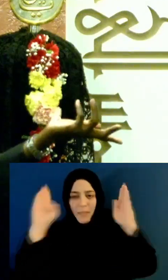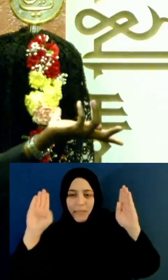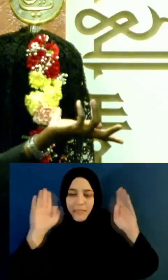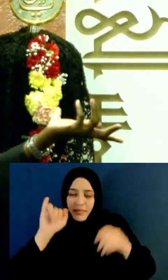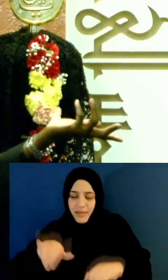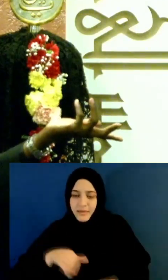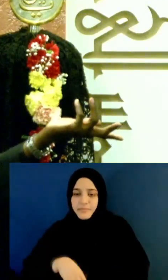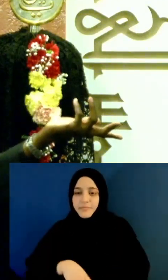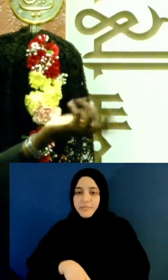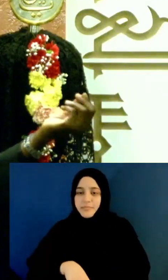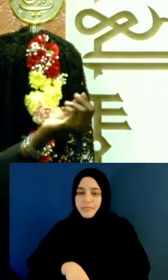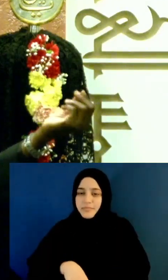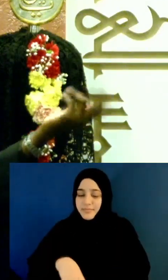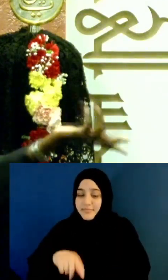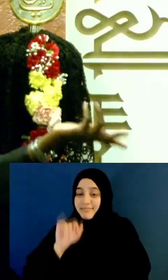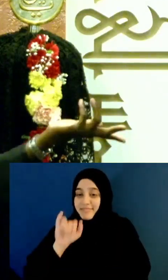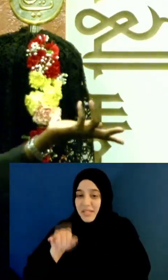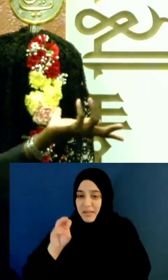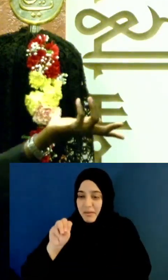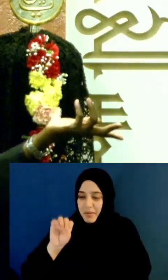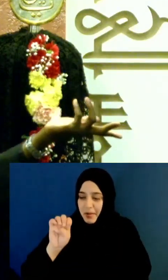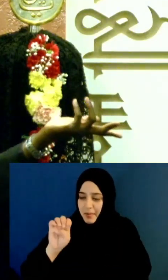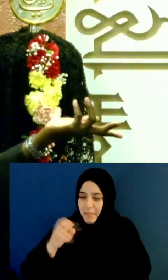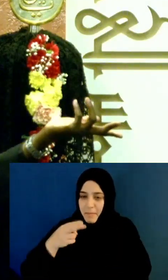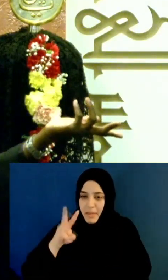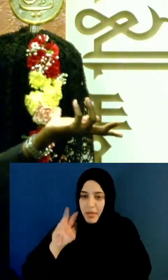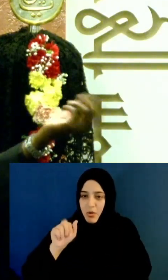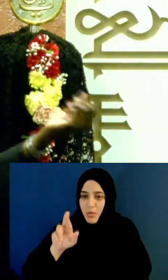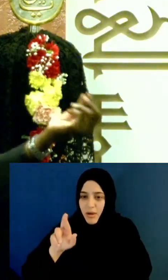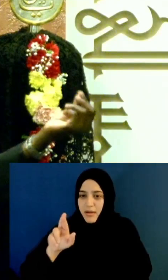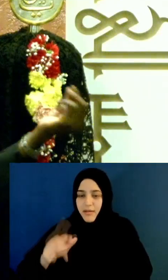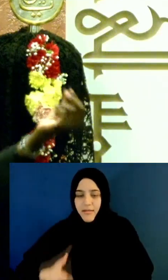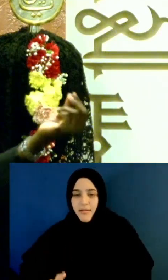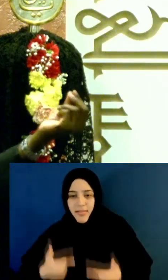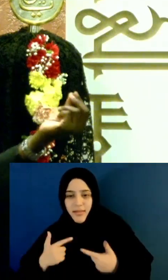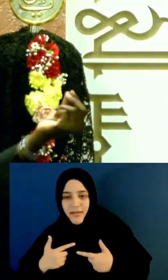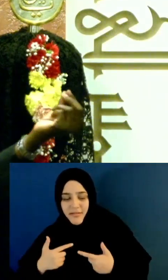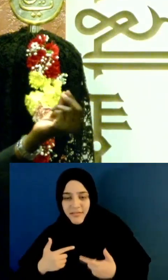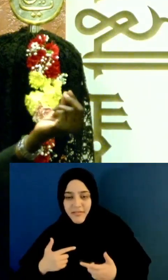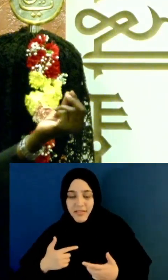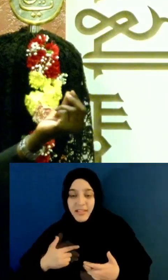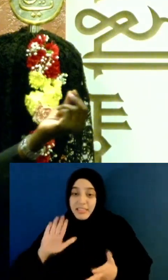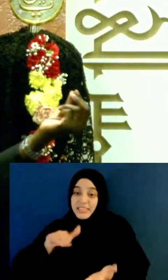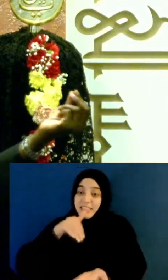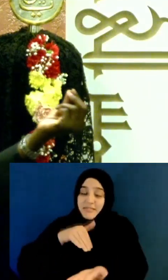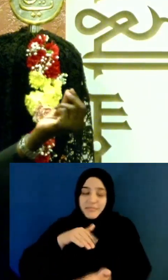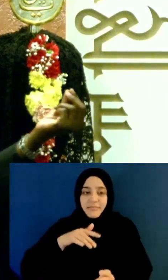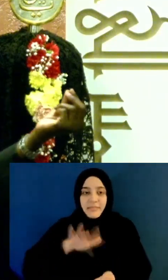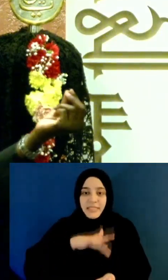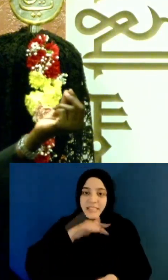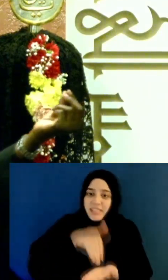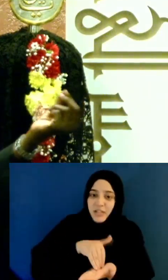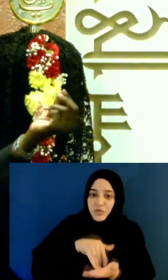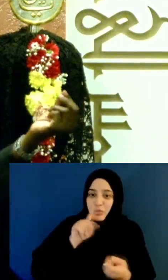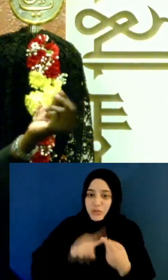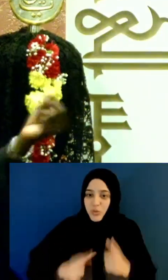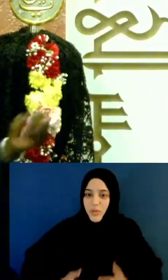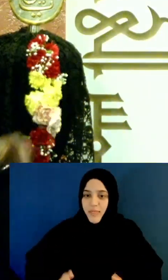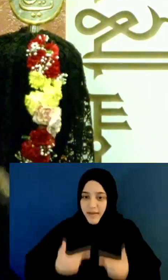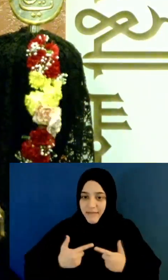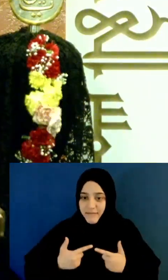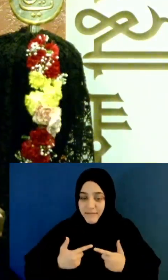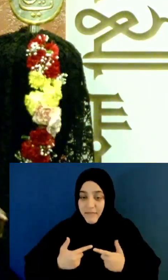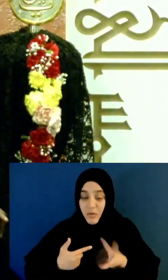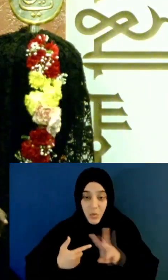Mehware Zindigi, Mehware Hayat. Central to life, from the Western perspective, is insan.